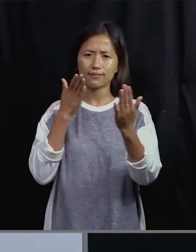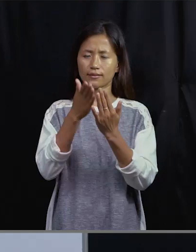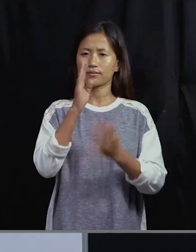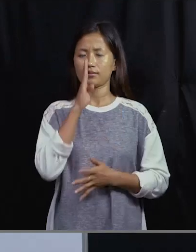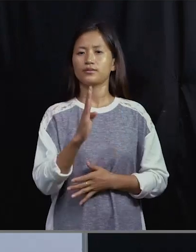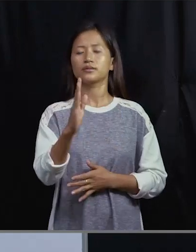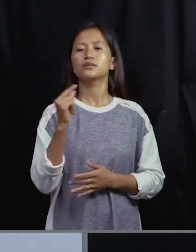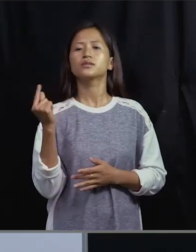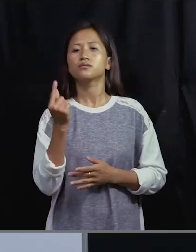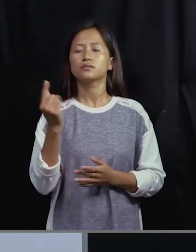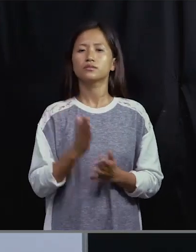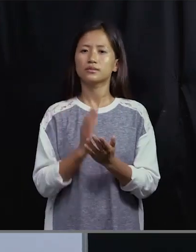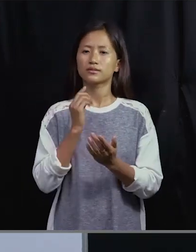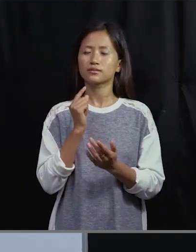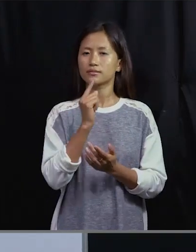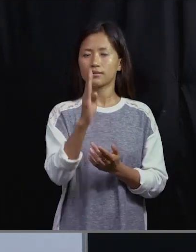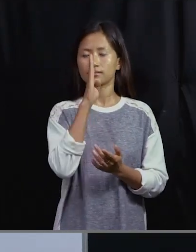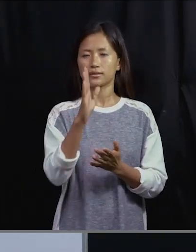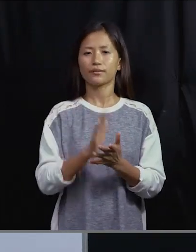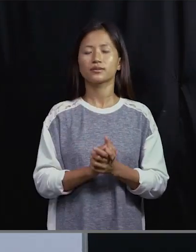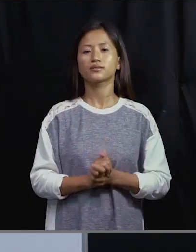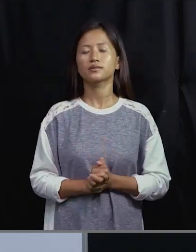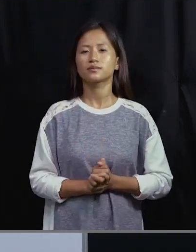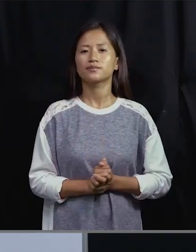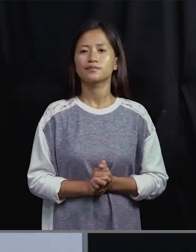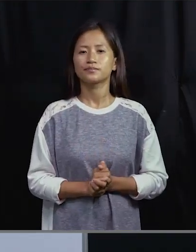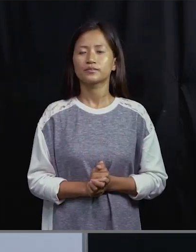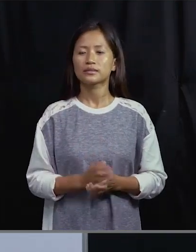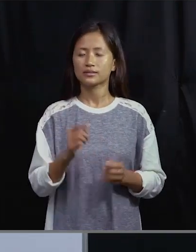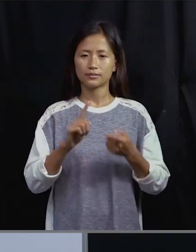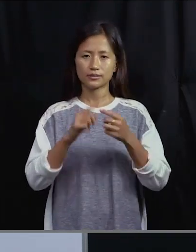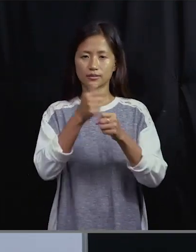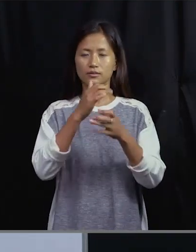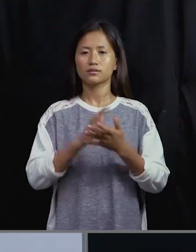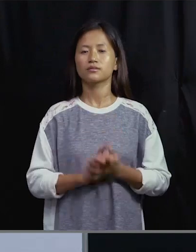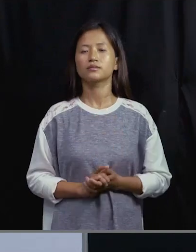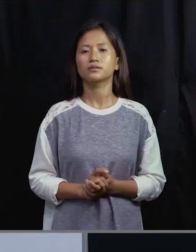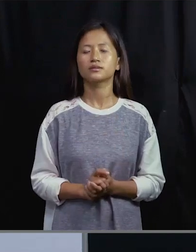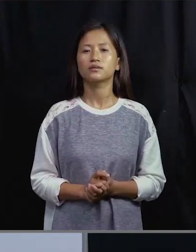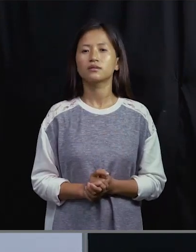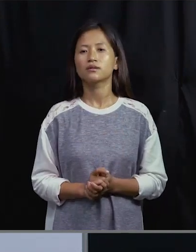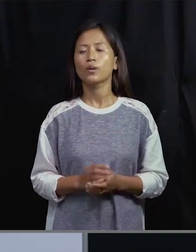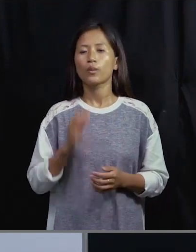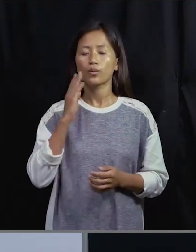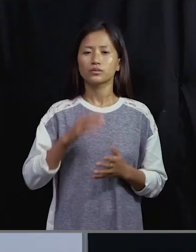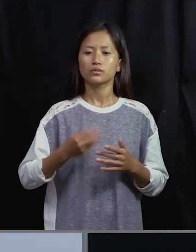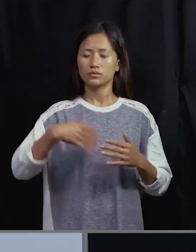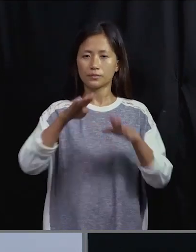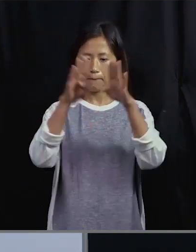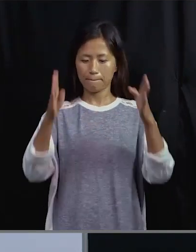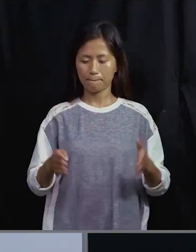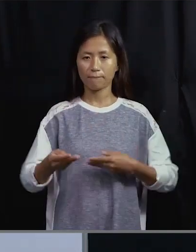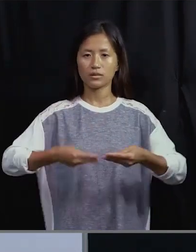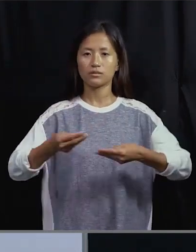can utilize directly. That means what? Say like some examples are, okay, when you go to the market, what are the things that you